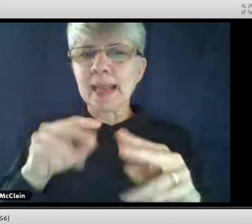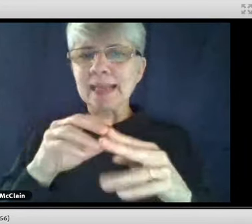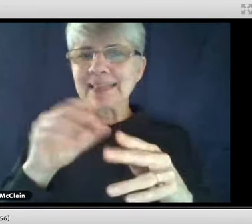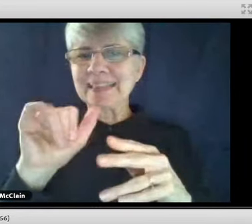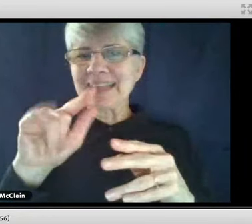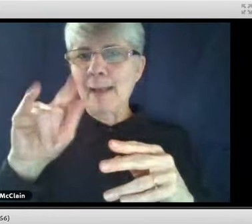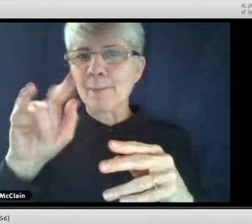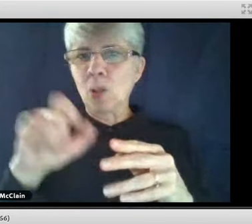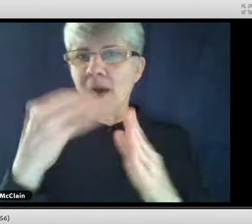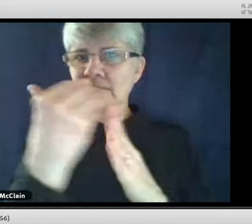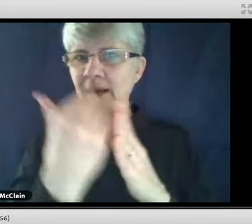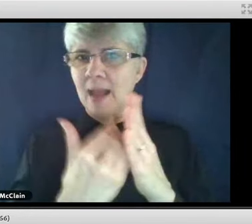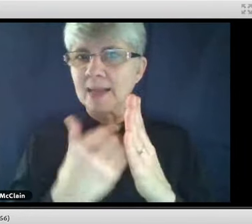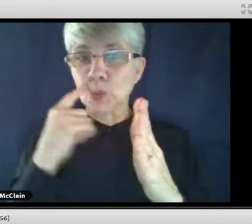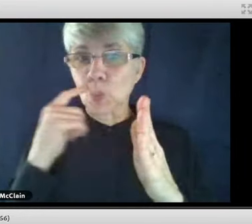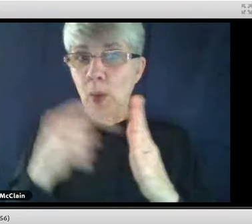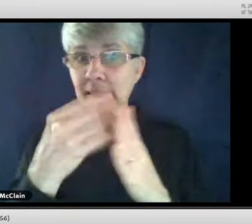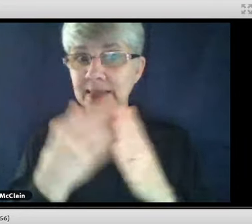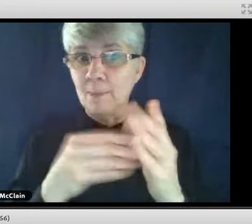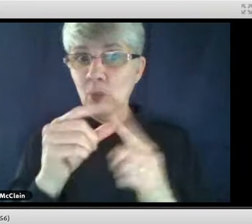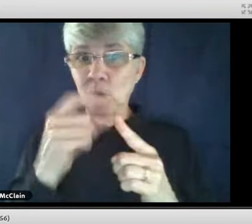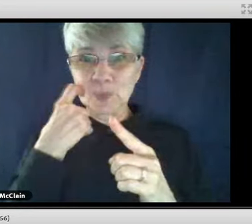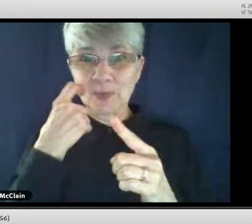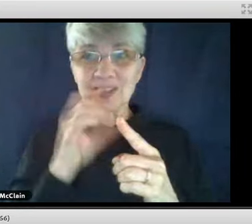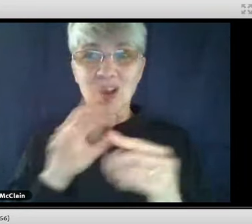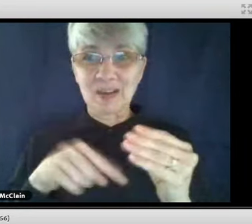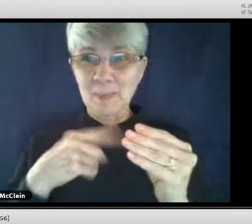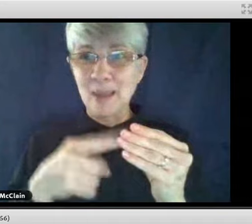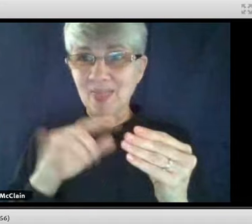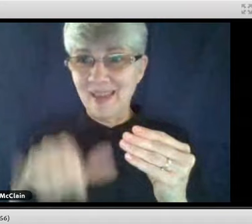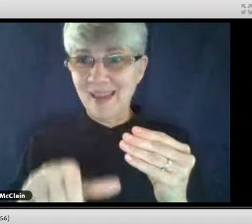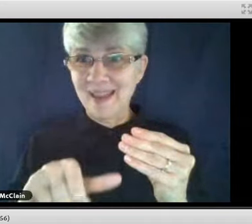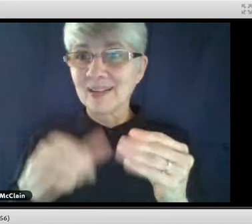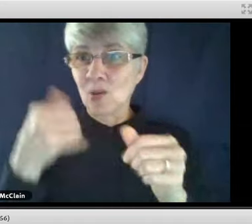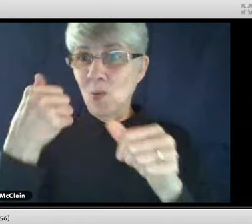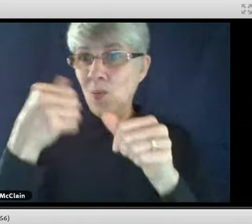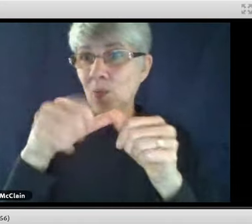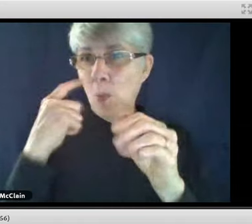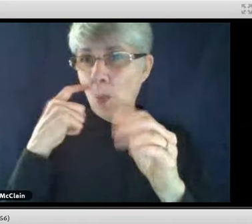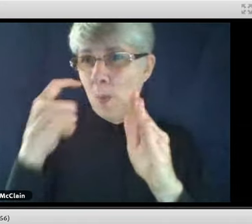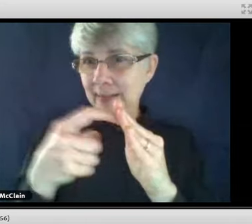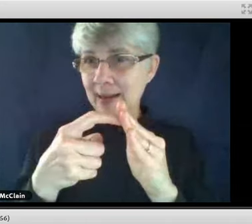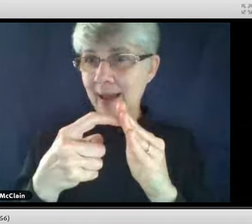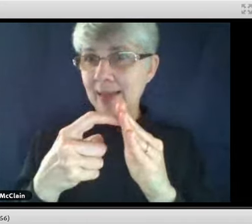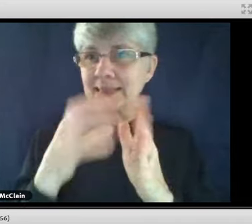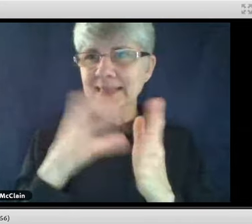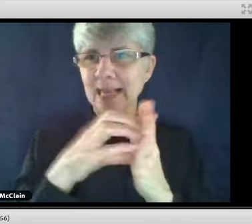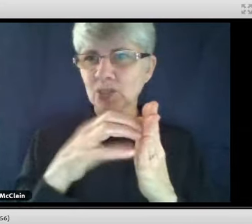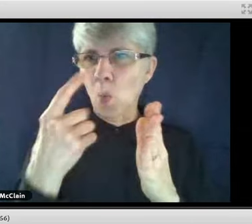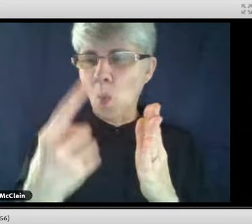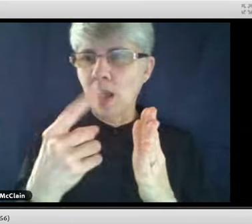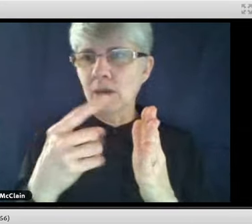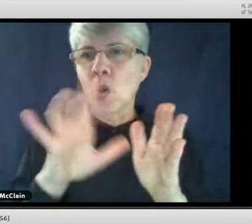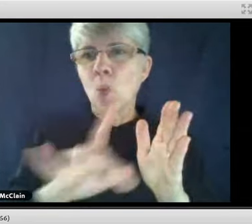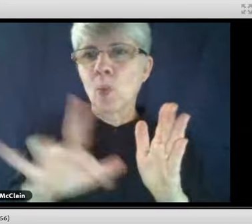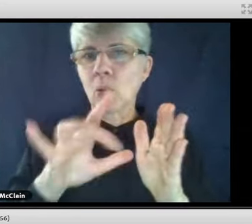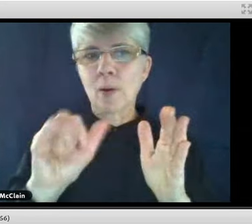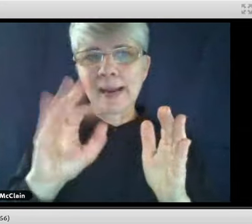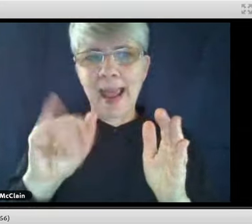you recognize some of the words that we've just been talking about? Do you recognize, like in section 1, recording attributes